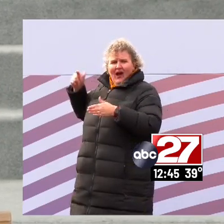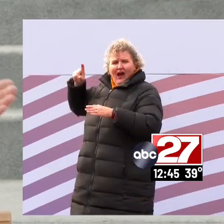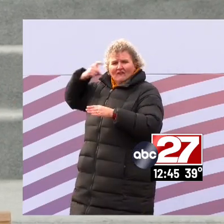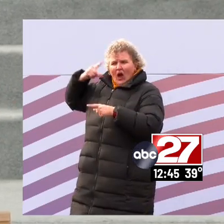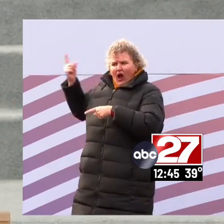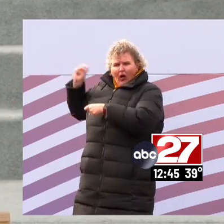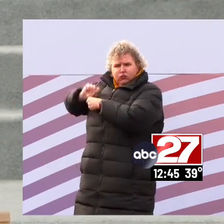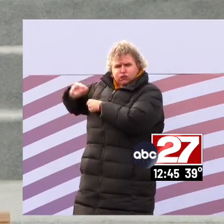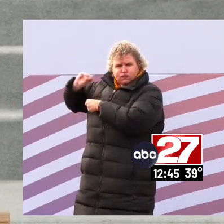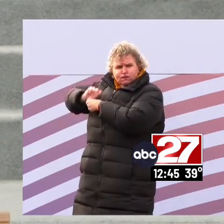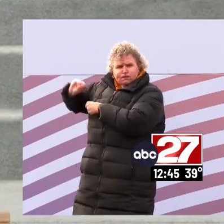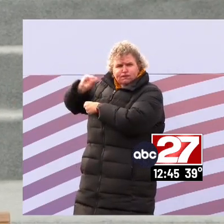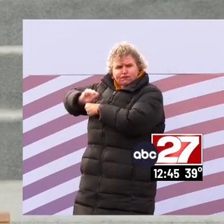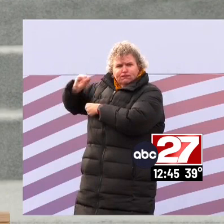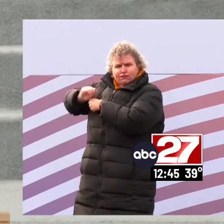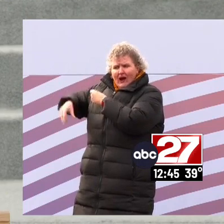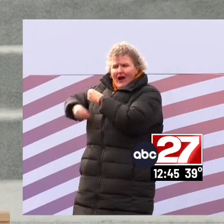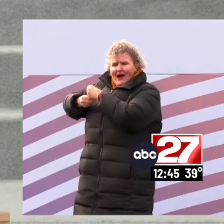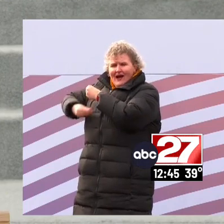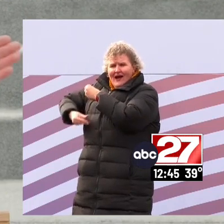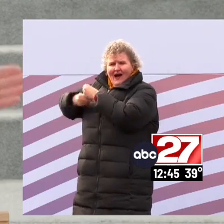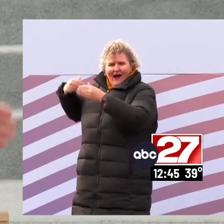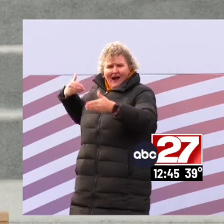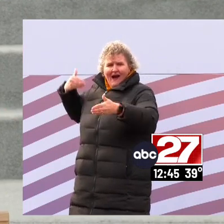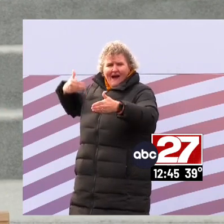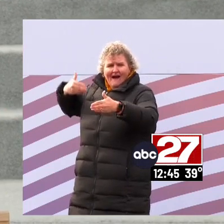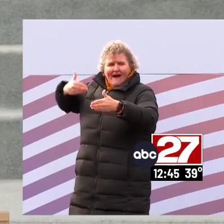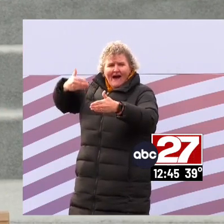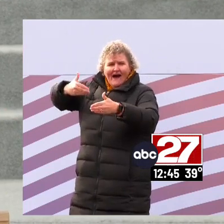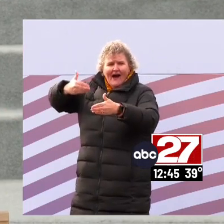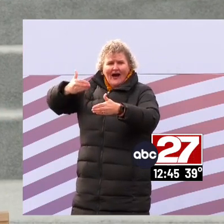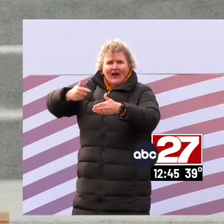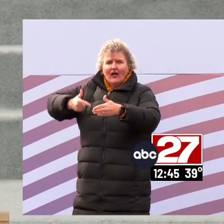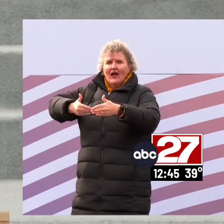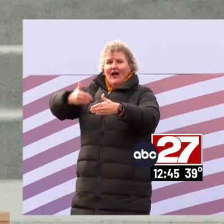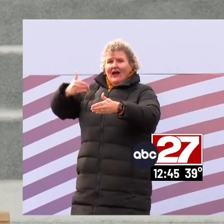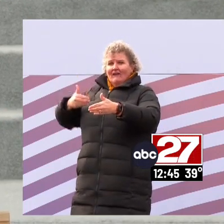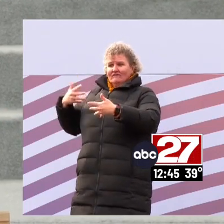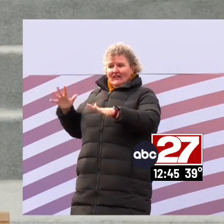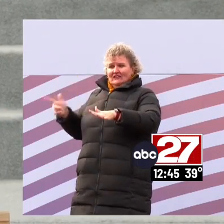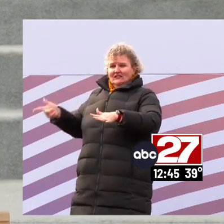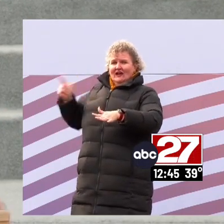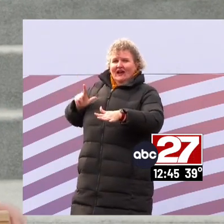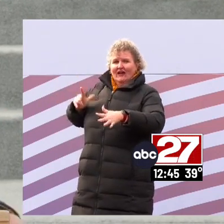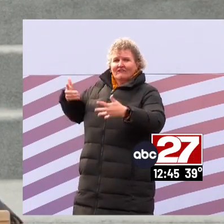the way each of you did before me. Thank you for your service.